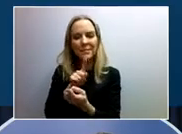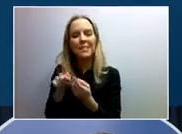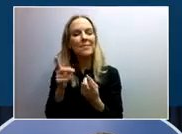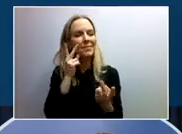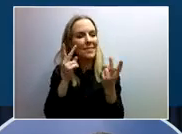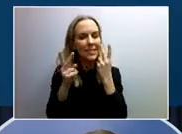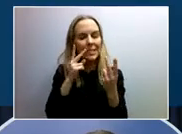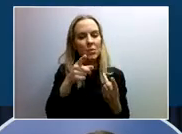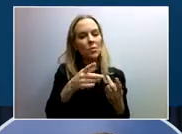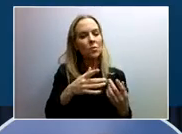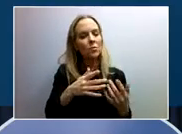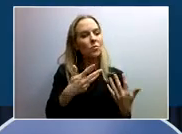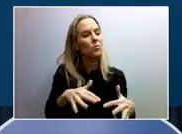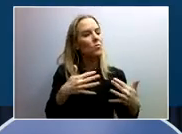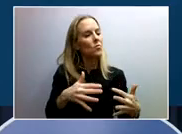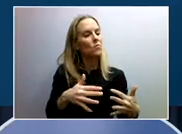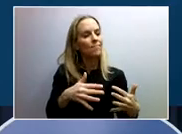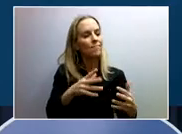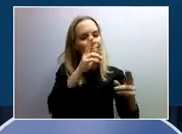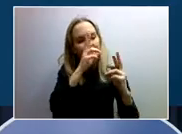heroism or resiliency throughout